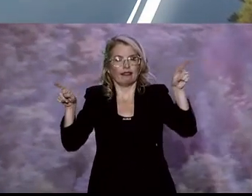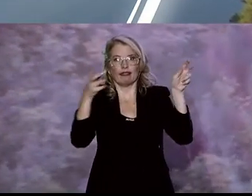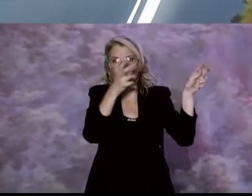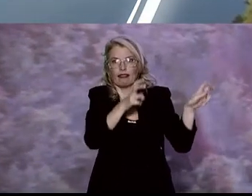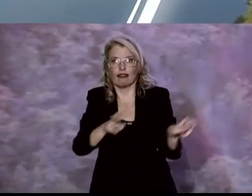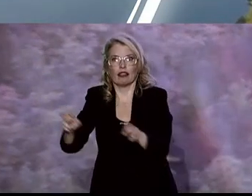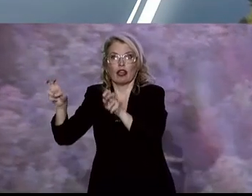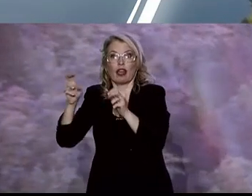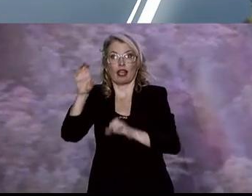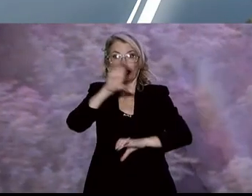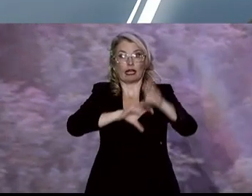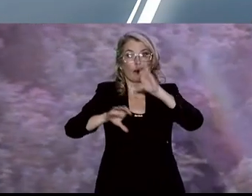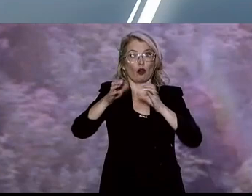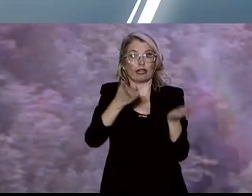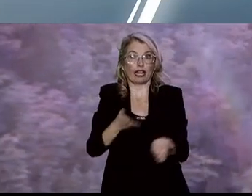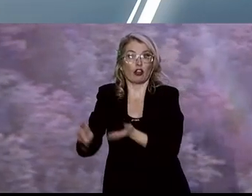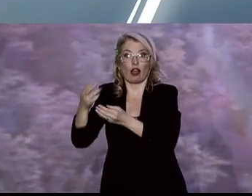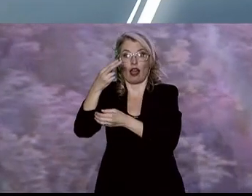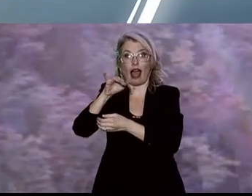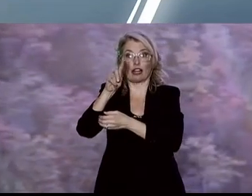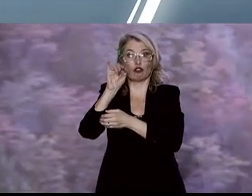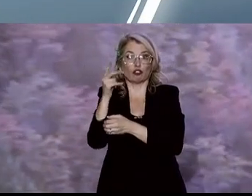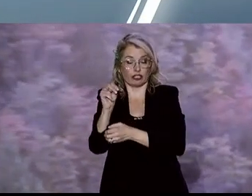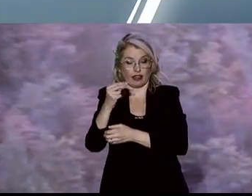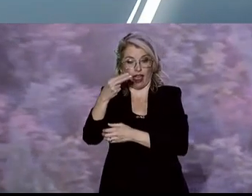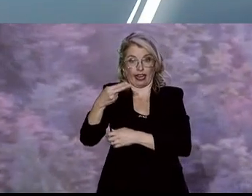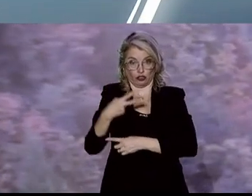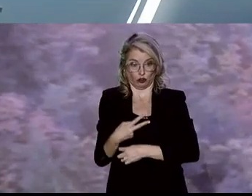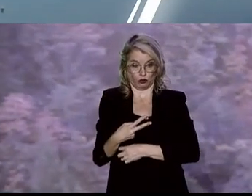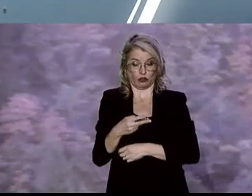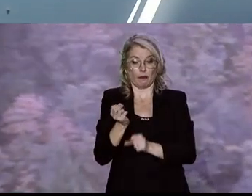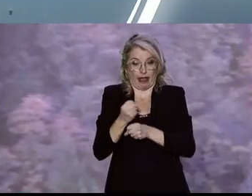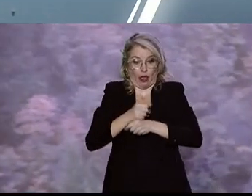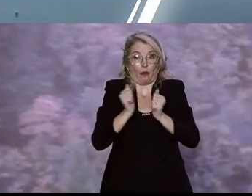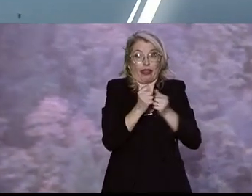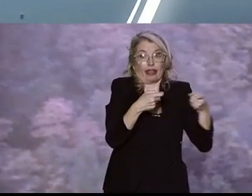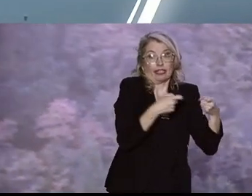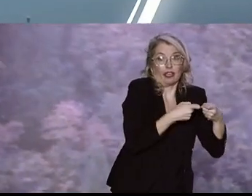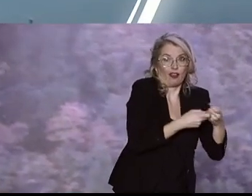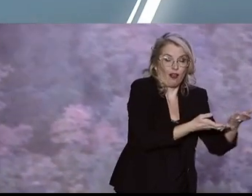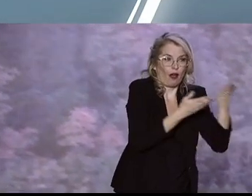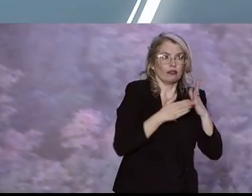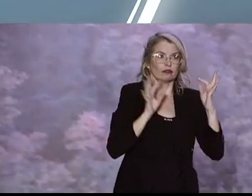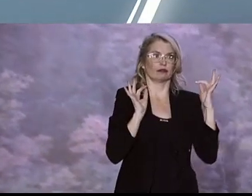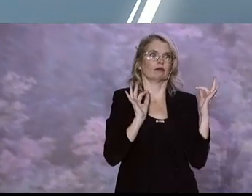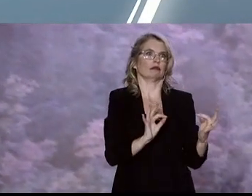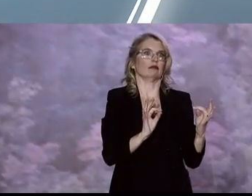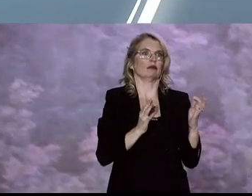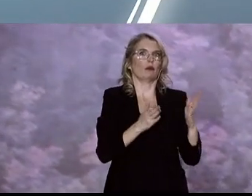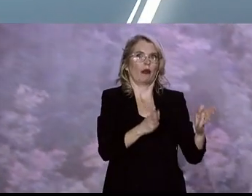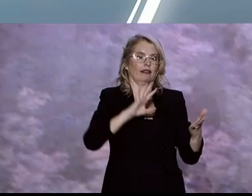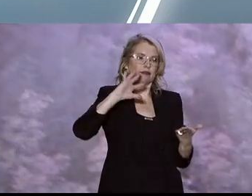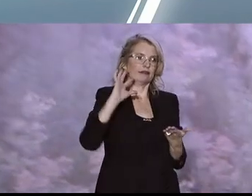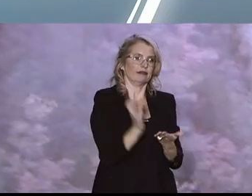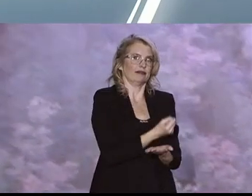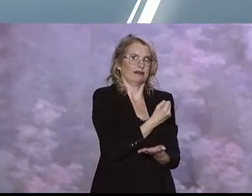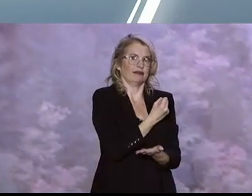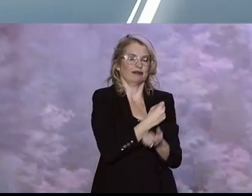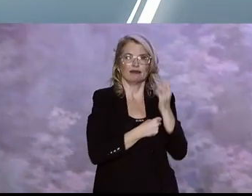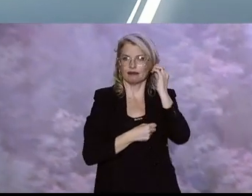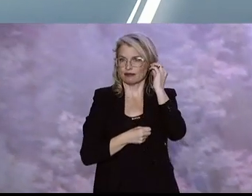And chemical carriers such as hydrogen, which is produced with electricity, offer us an excellent way to do just